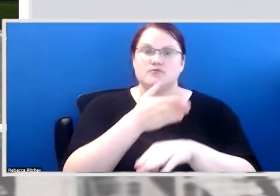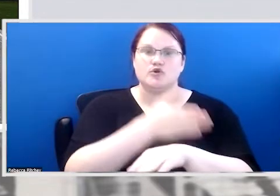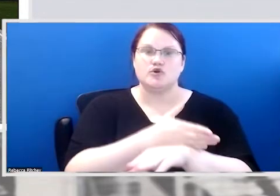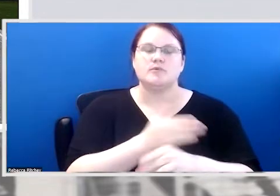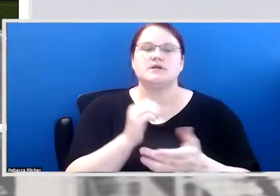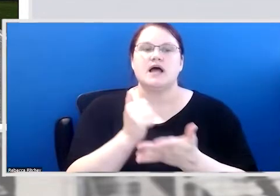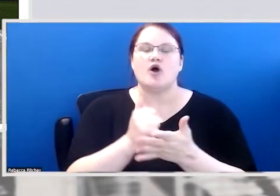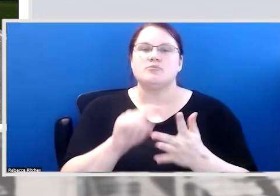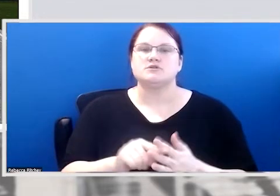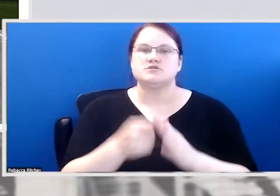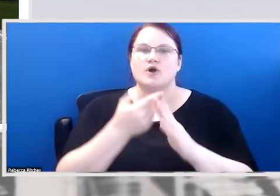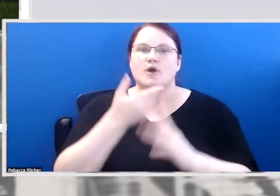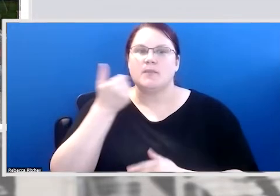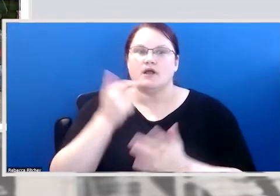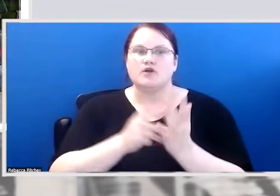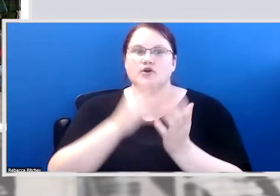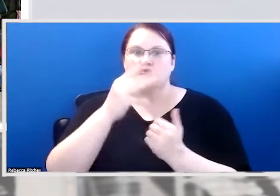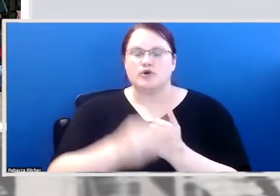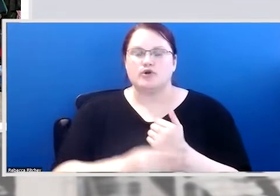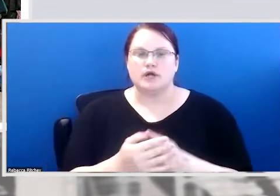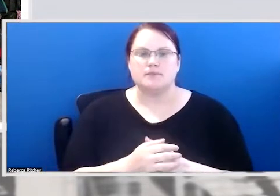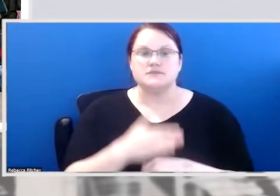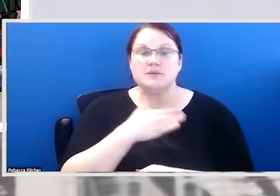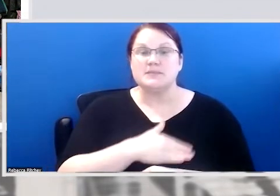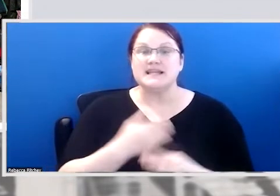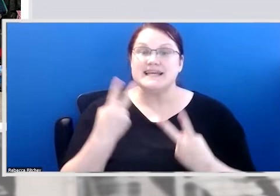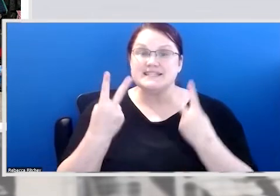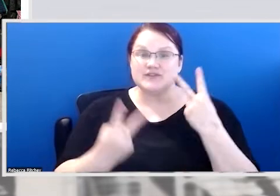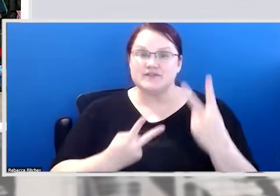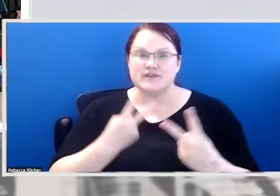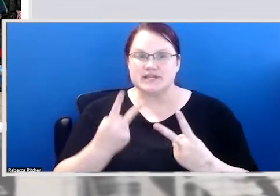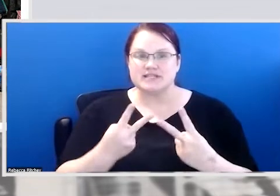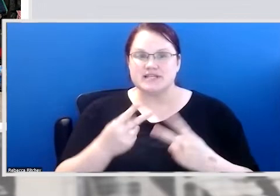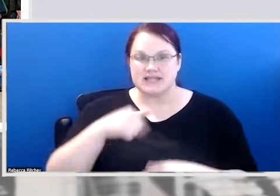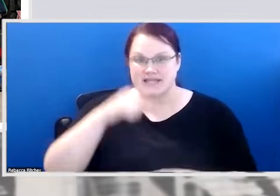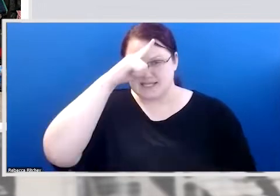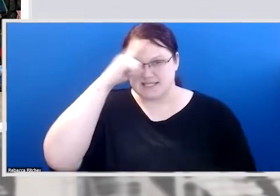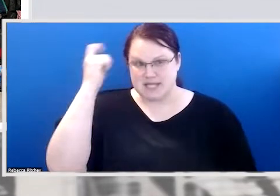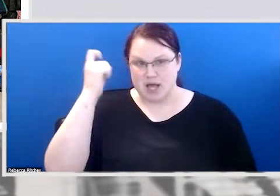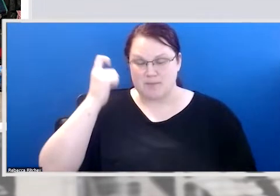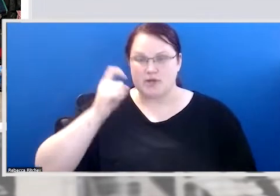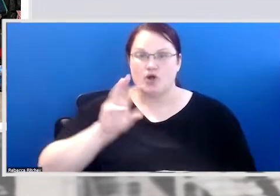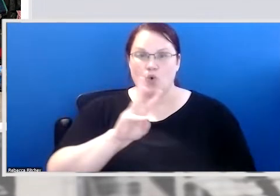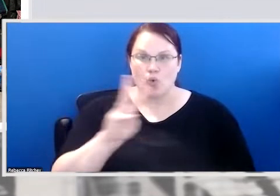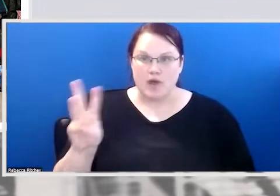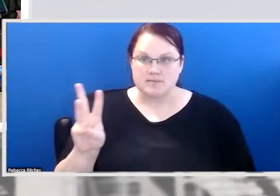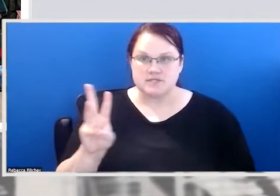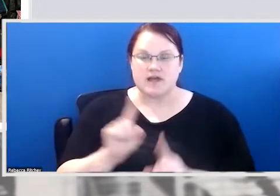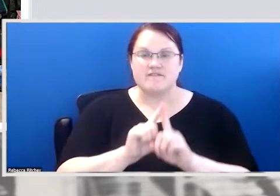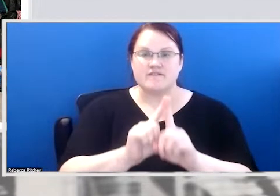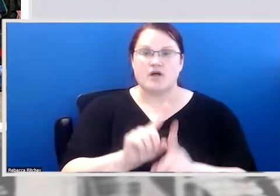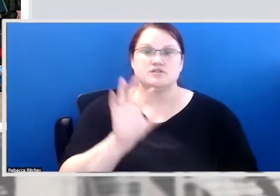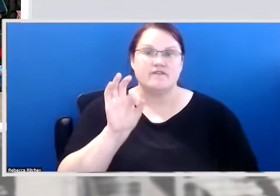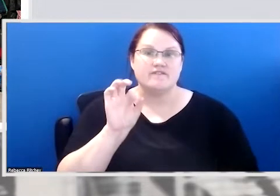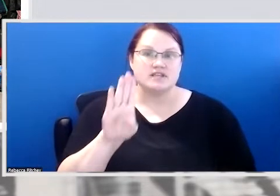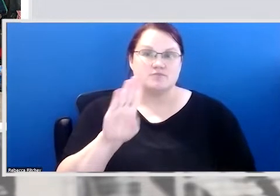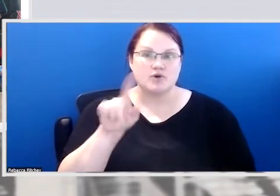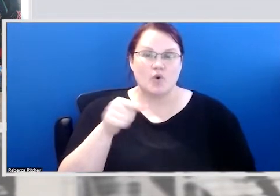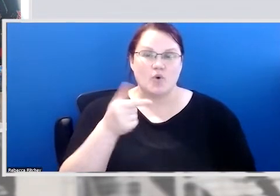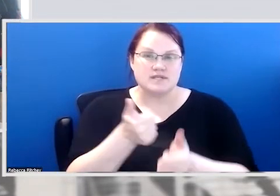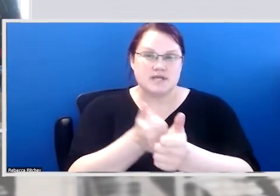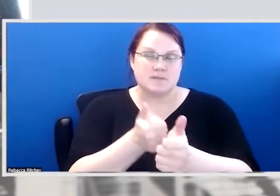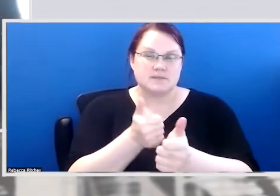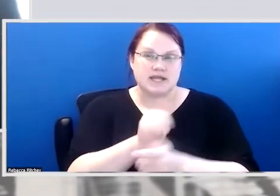programming. And please visit us. Visit us this summer, visit us on the web, and follow us on Facebook. We're always giving updates about